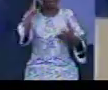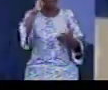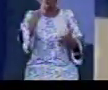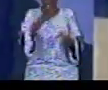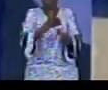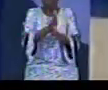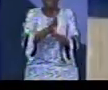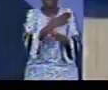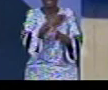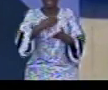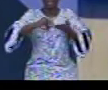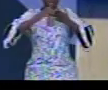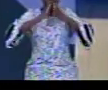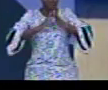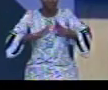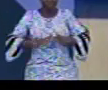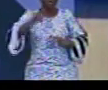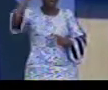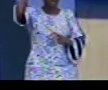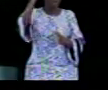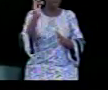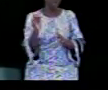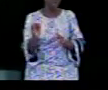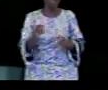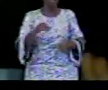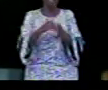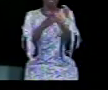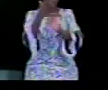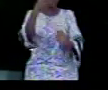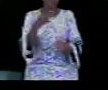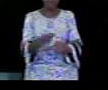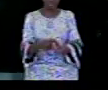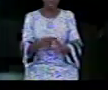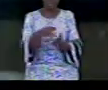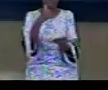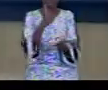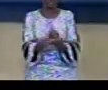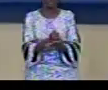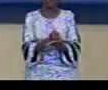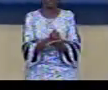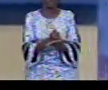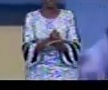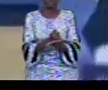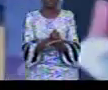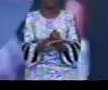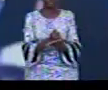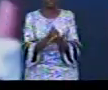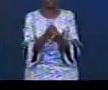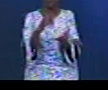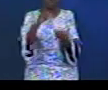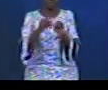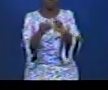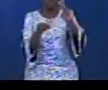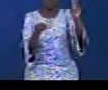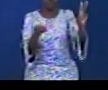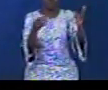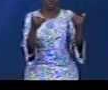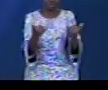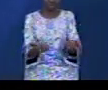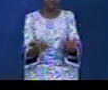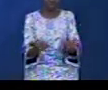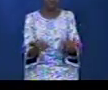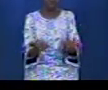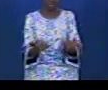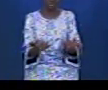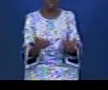sober and godly in Jesus' name. Let me come to number two now. Number two is